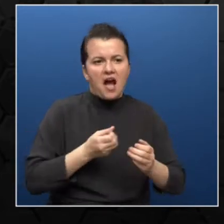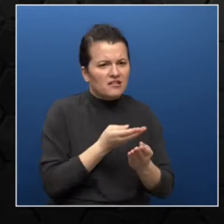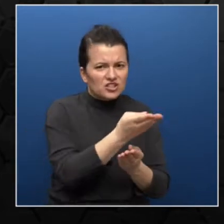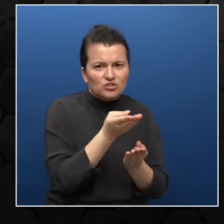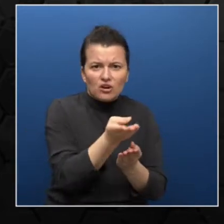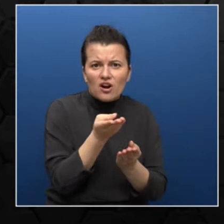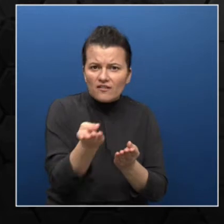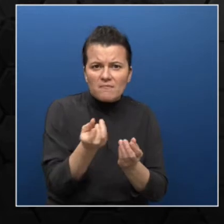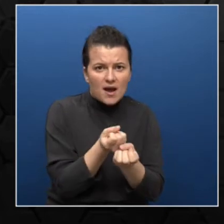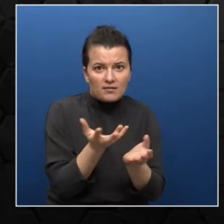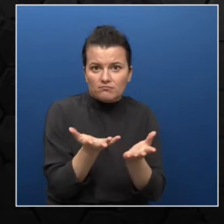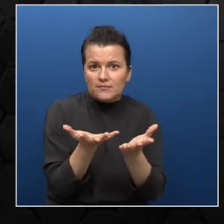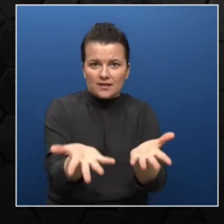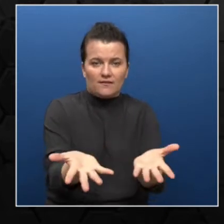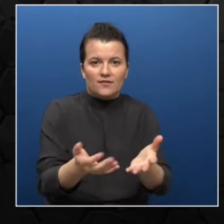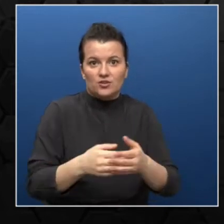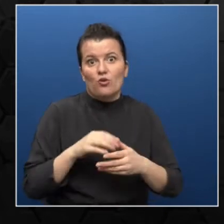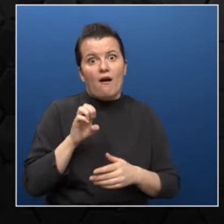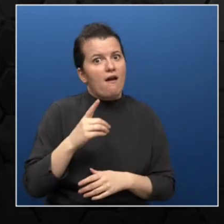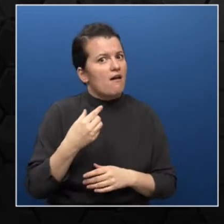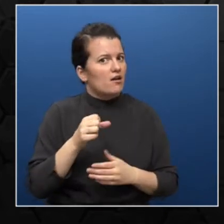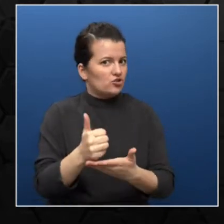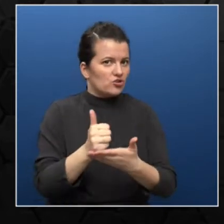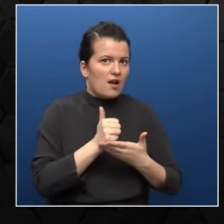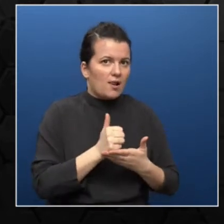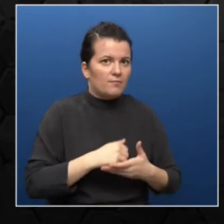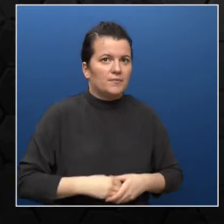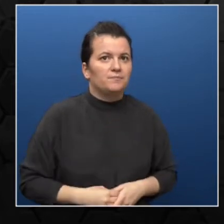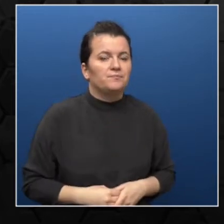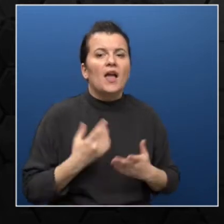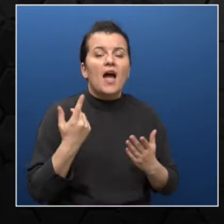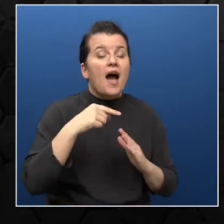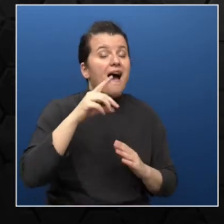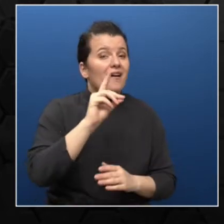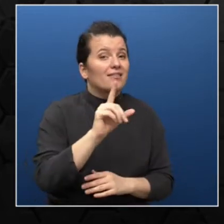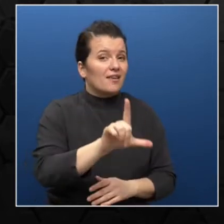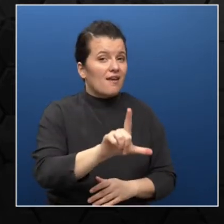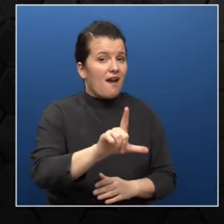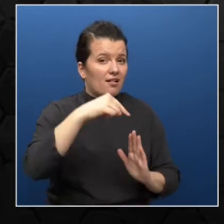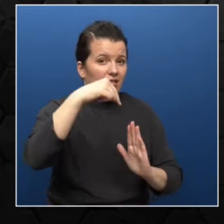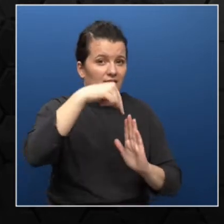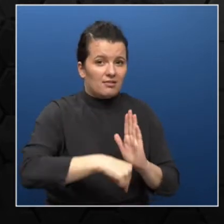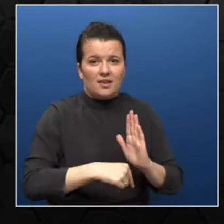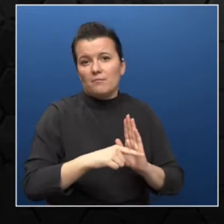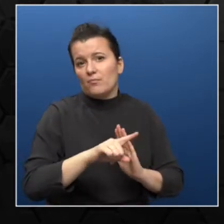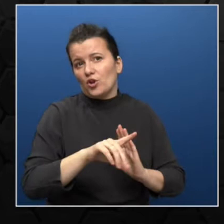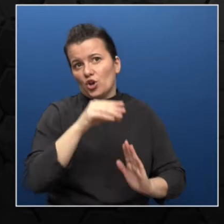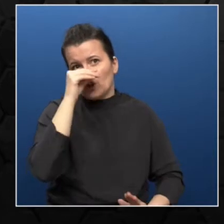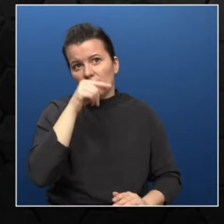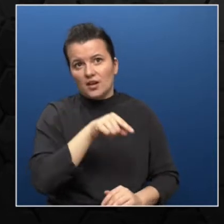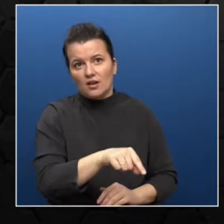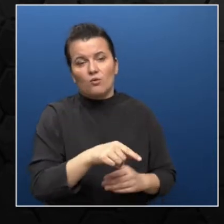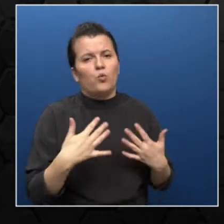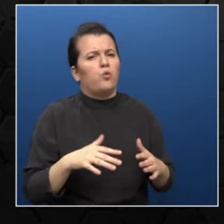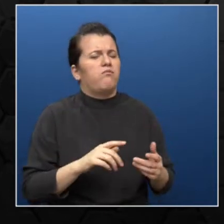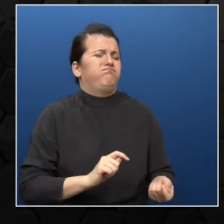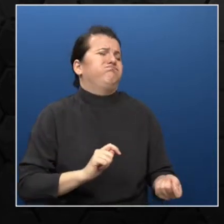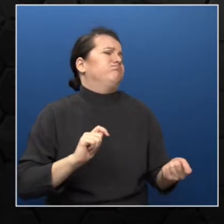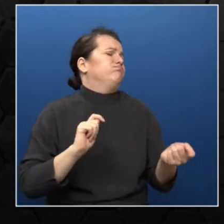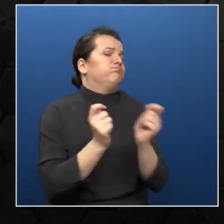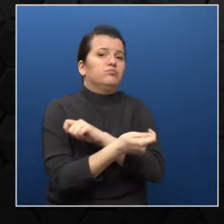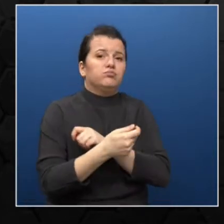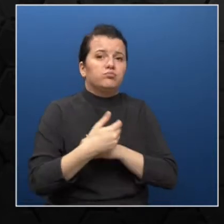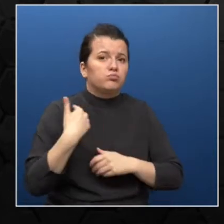And deep learning, the heart of artificial intelligence, has been a bit of a revolution already. So it has given to us some